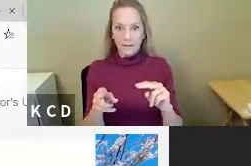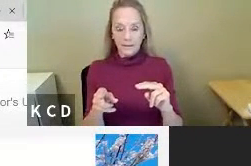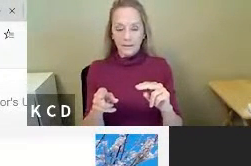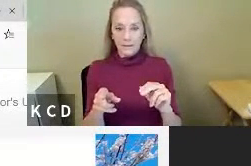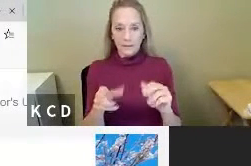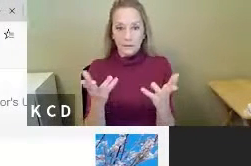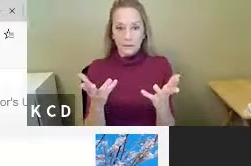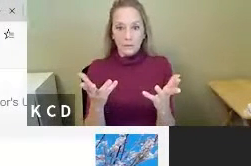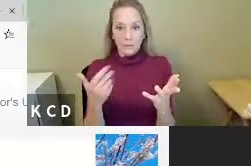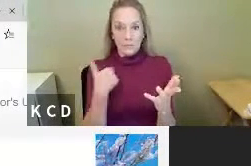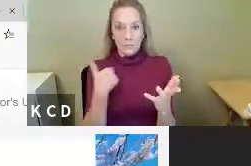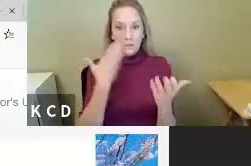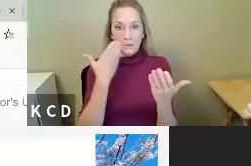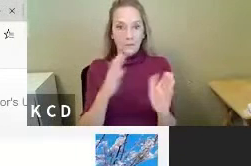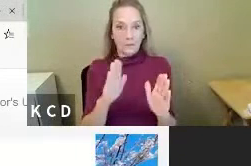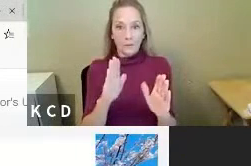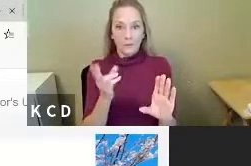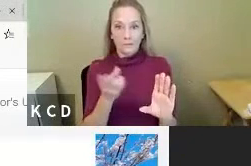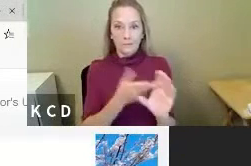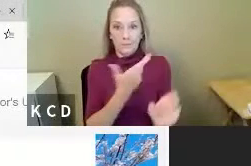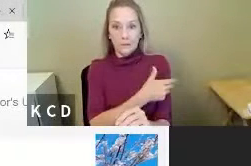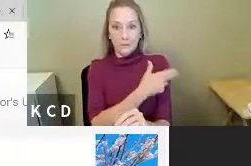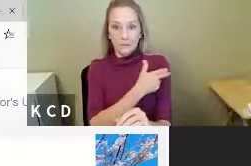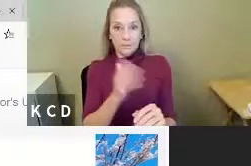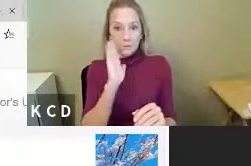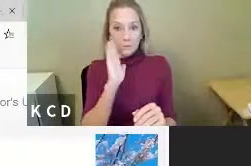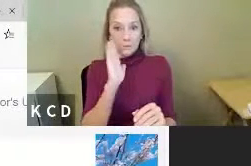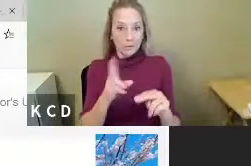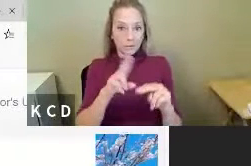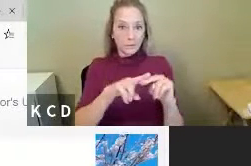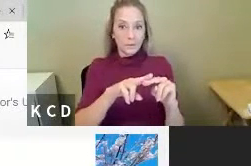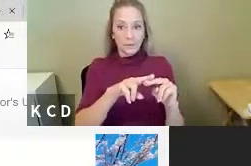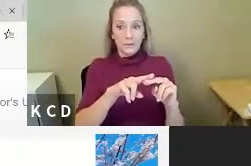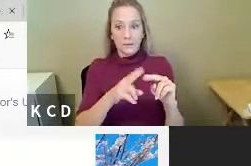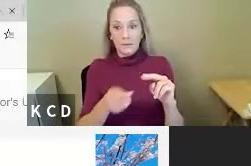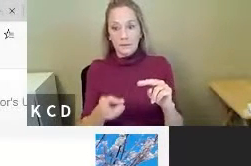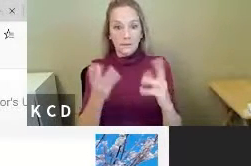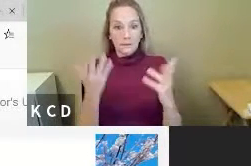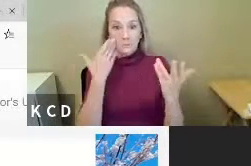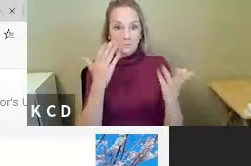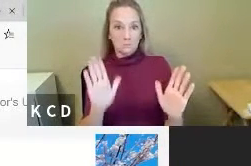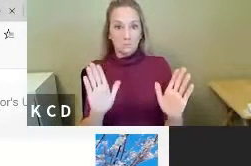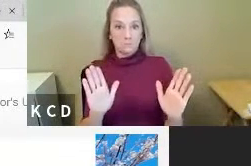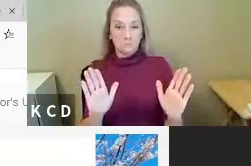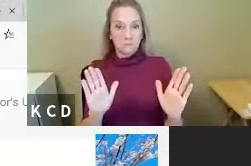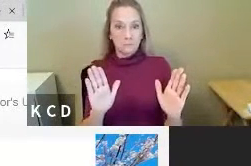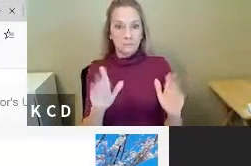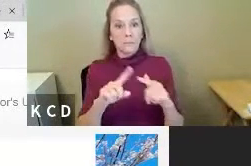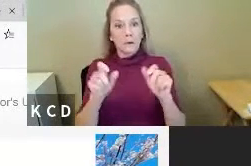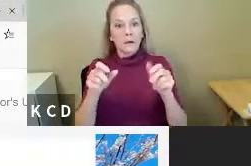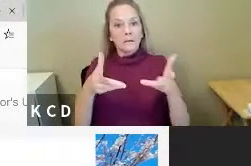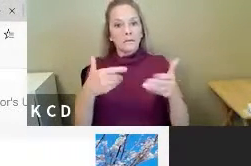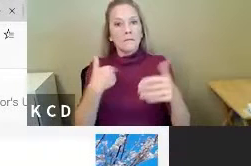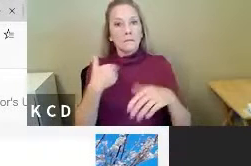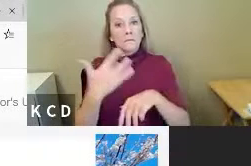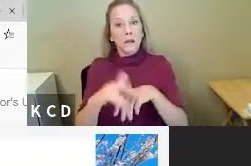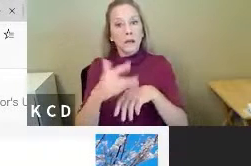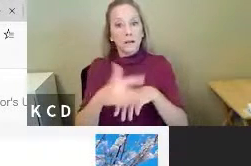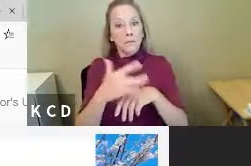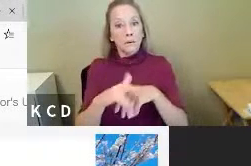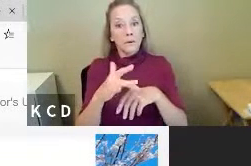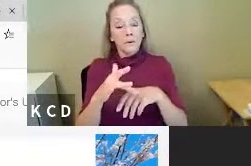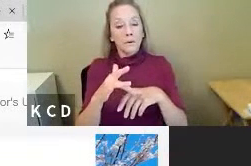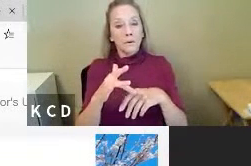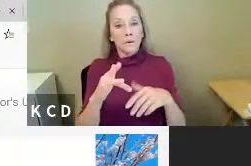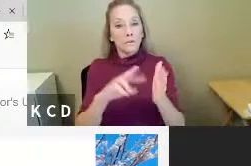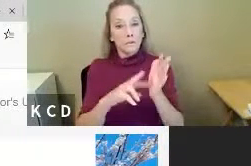Well, we don't know if hospitalizations will decline, will increase or not. So you mean available capacity to decline,